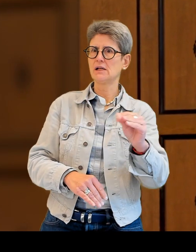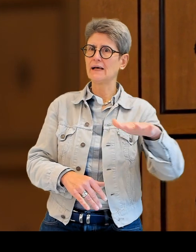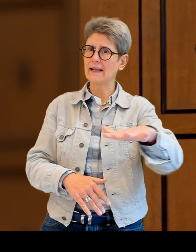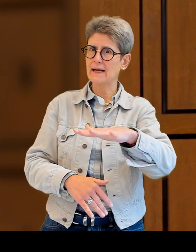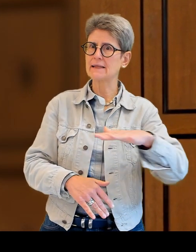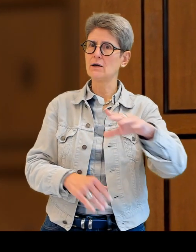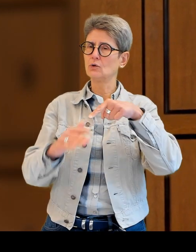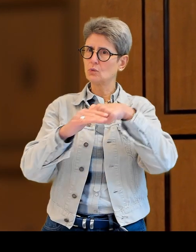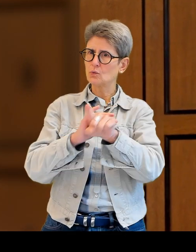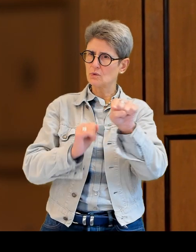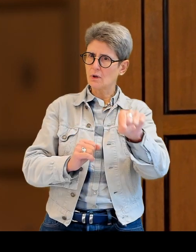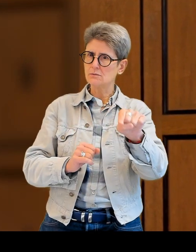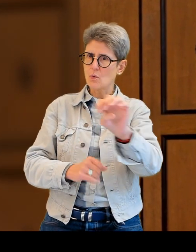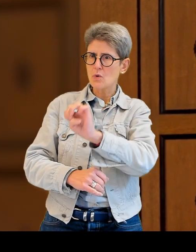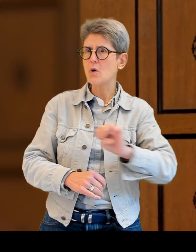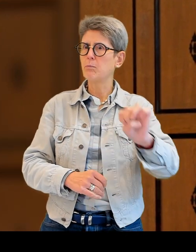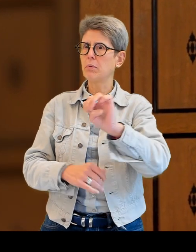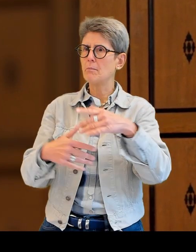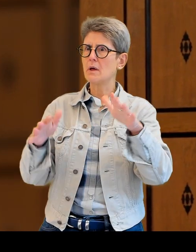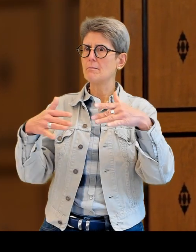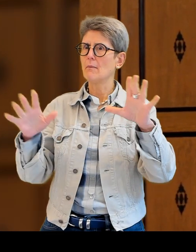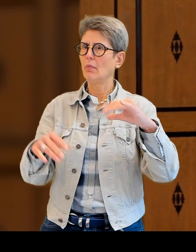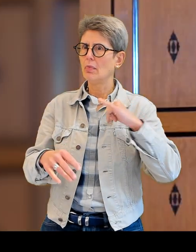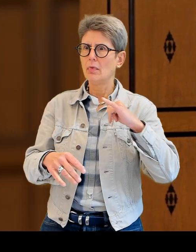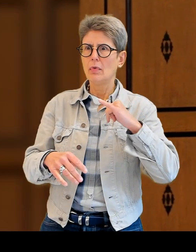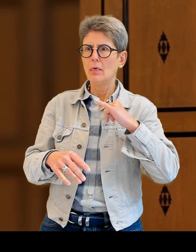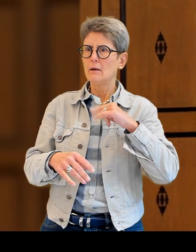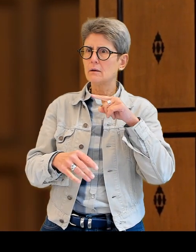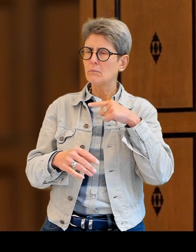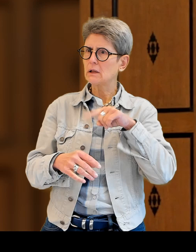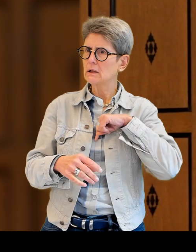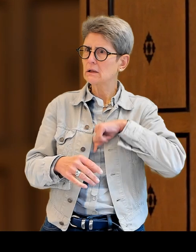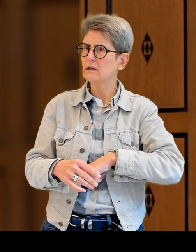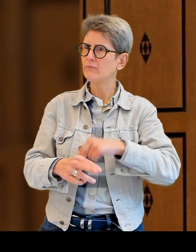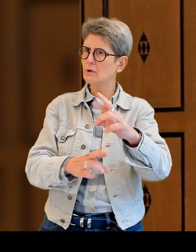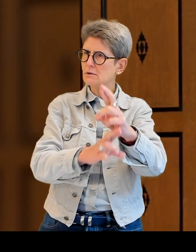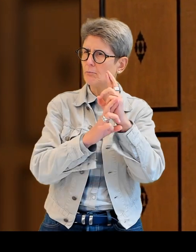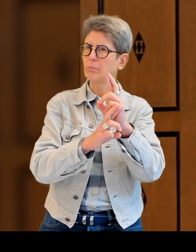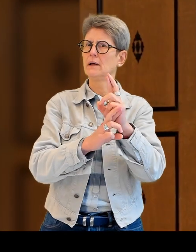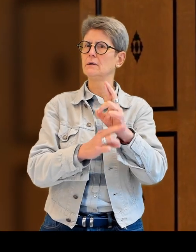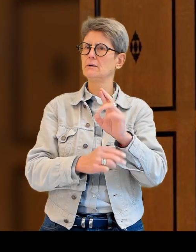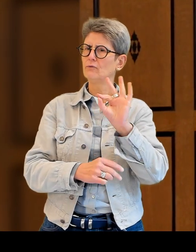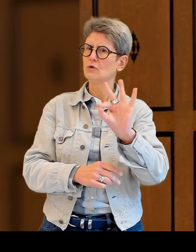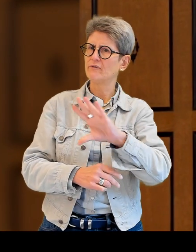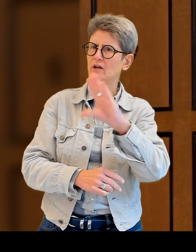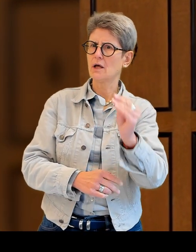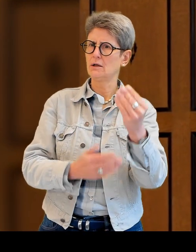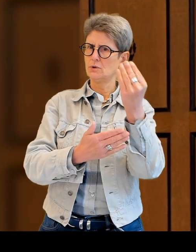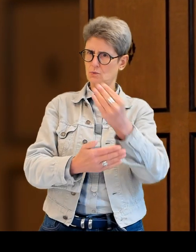Through them, Europe developed a more profound respect for African